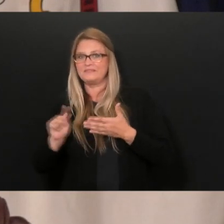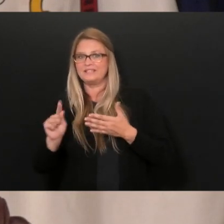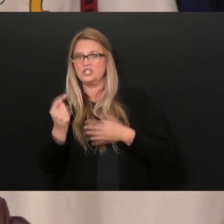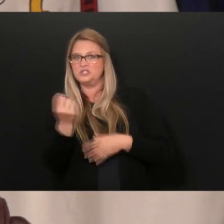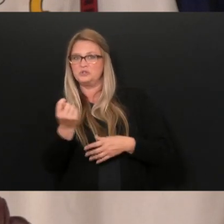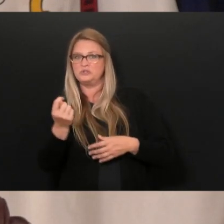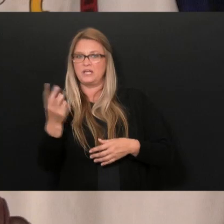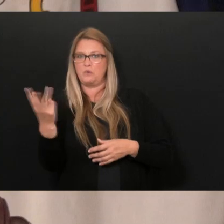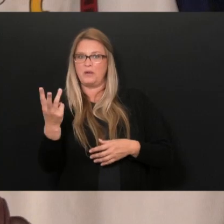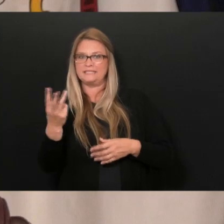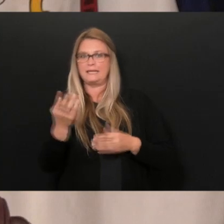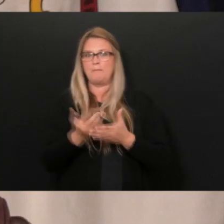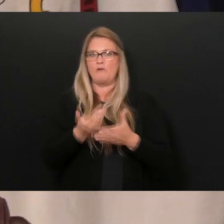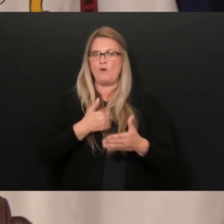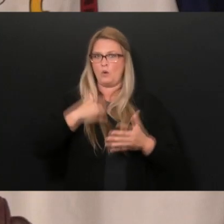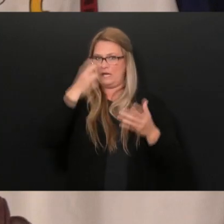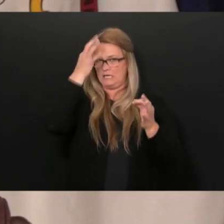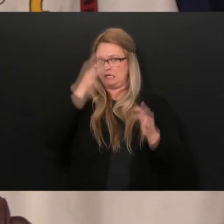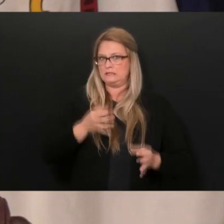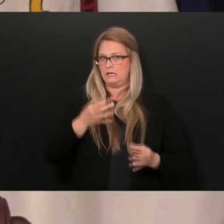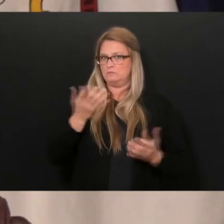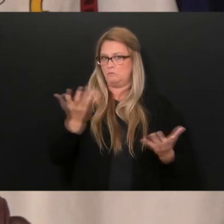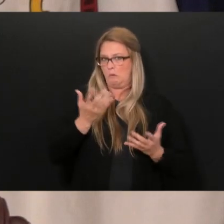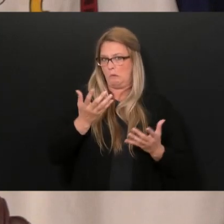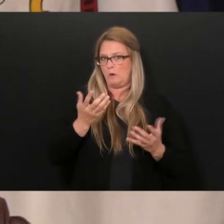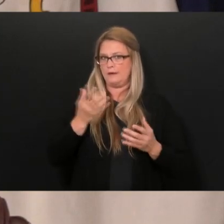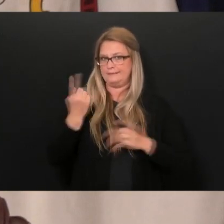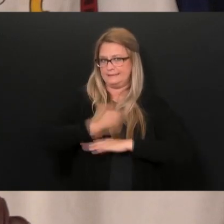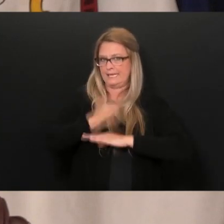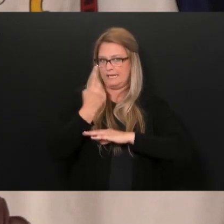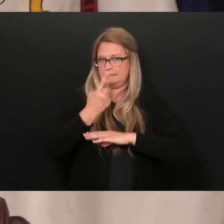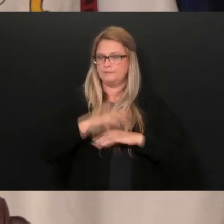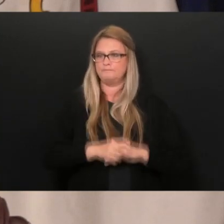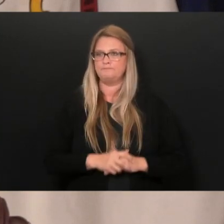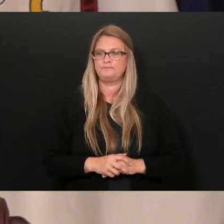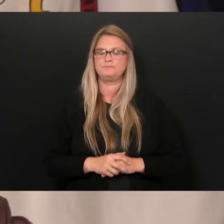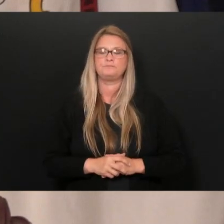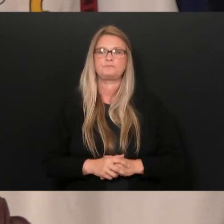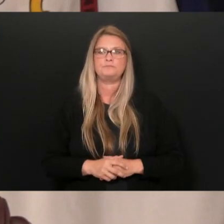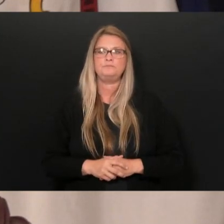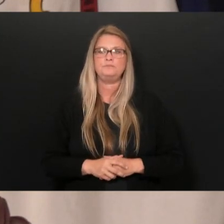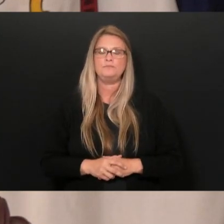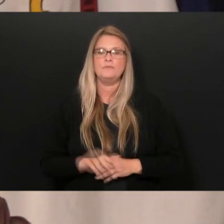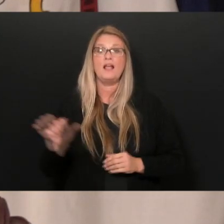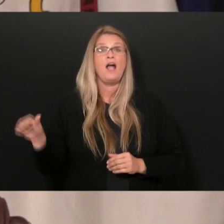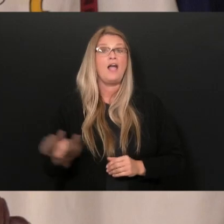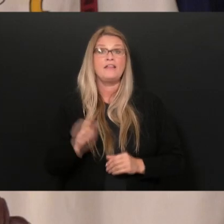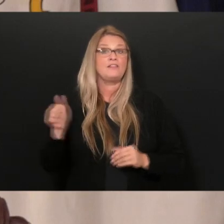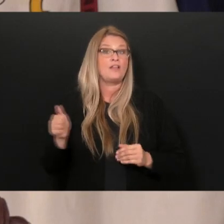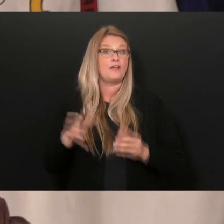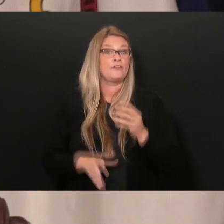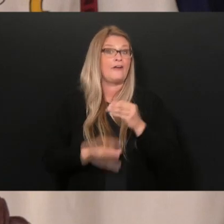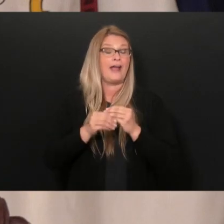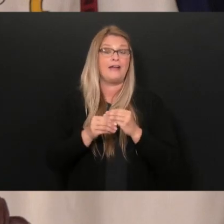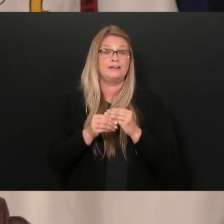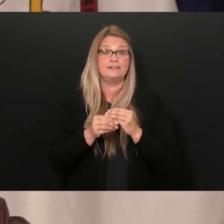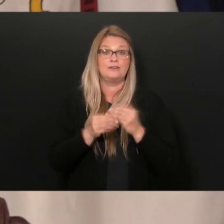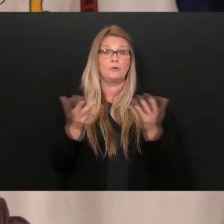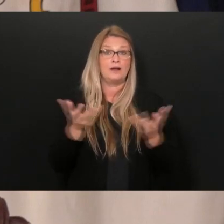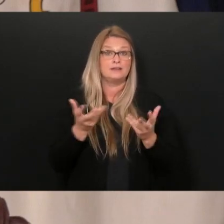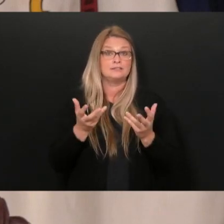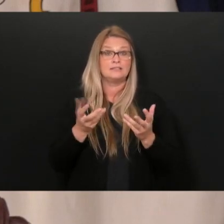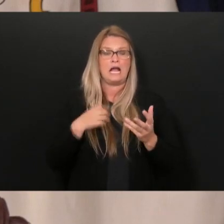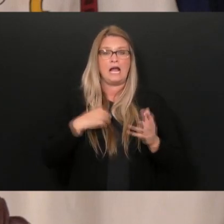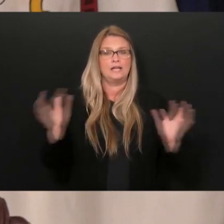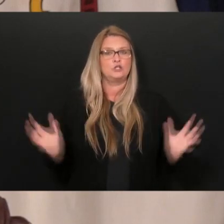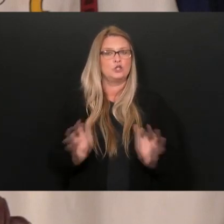absolute guidance as what we can do. The only thing I want to add is every day I encourage you more and more